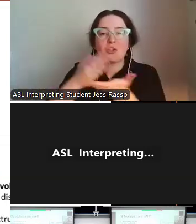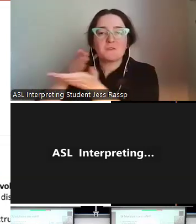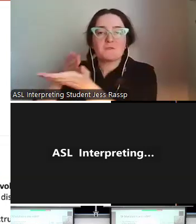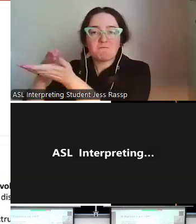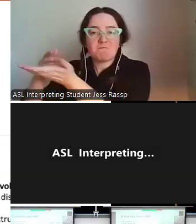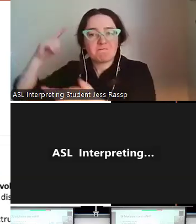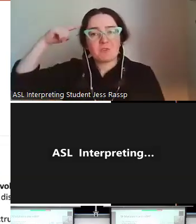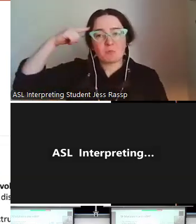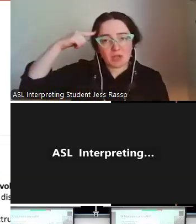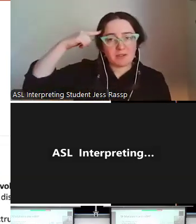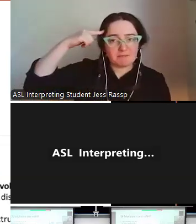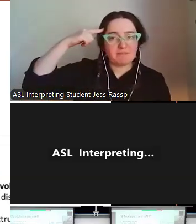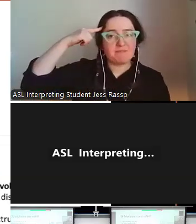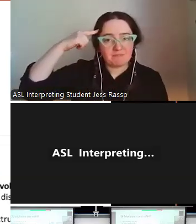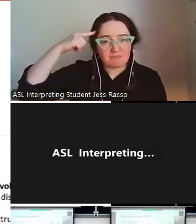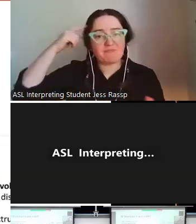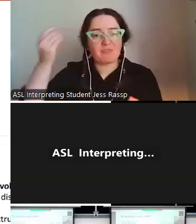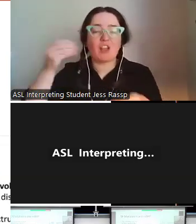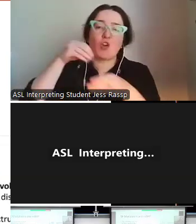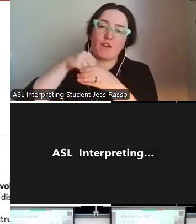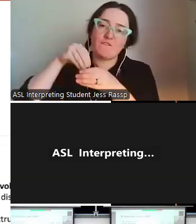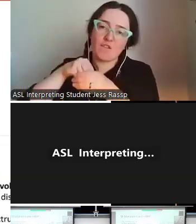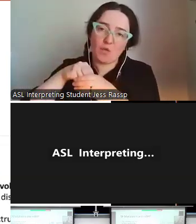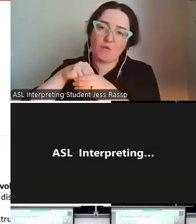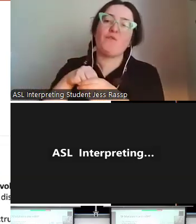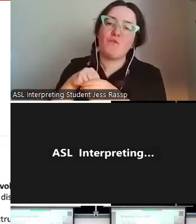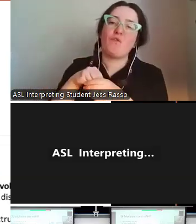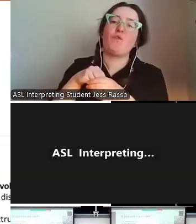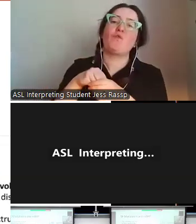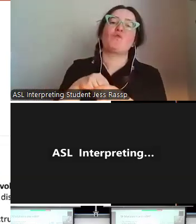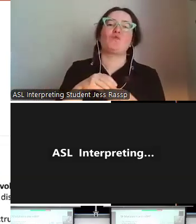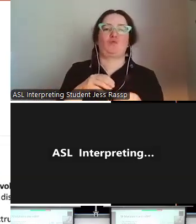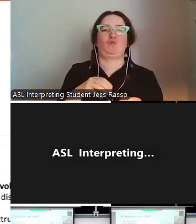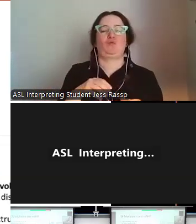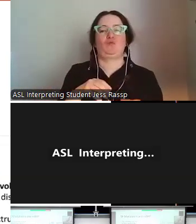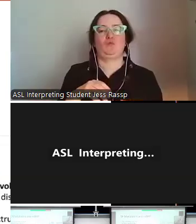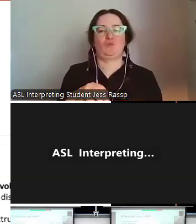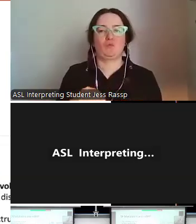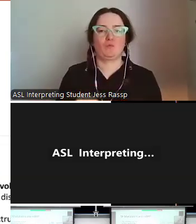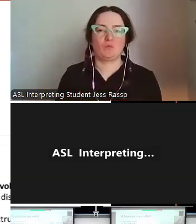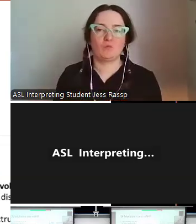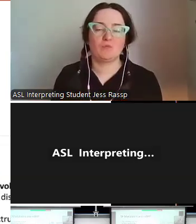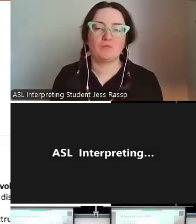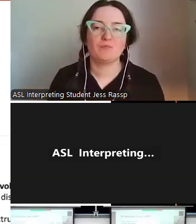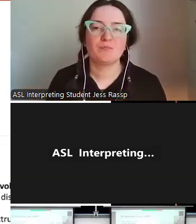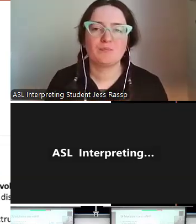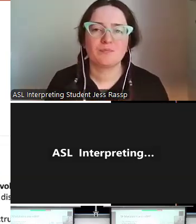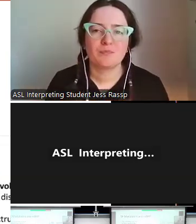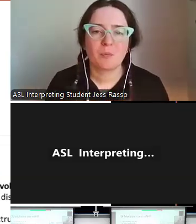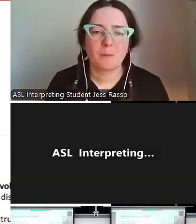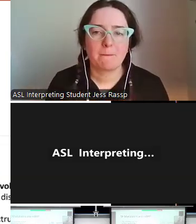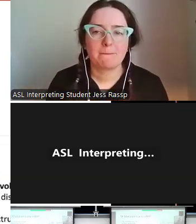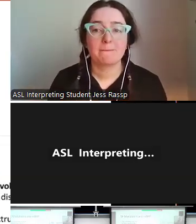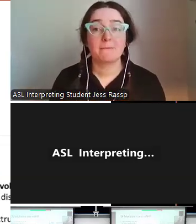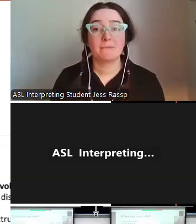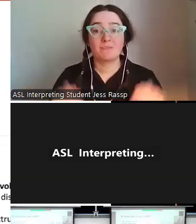then, yes, also be, so I agree, yes, 100%. I don't know of if anybody is using